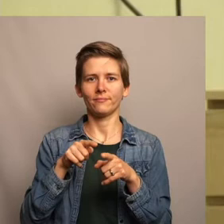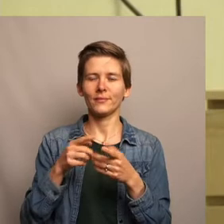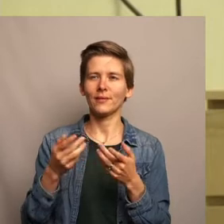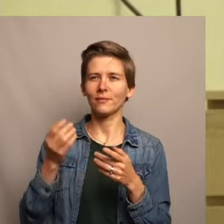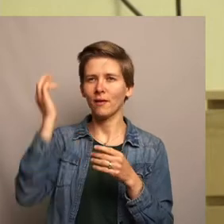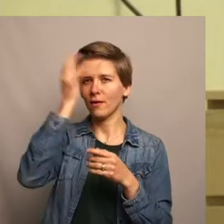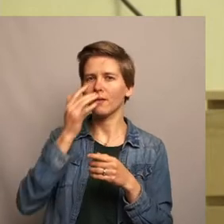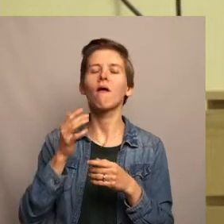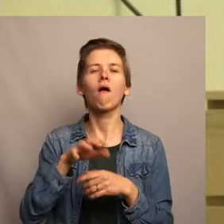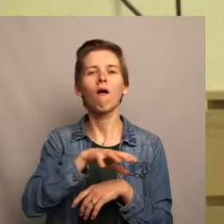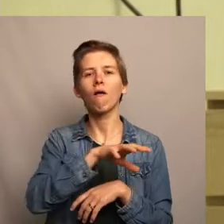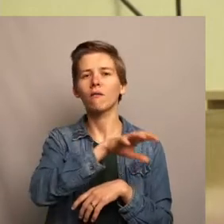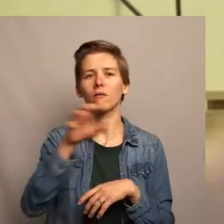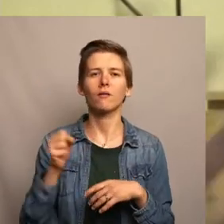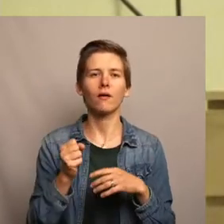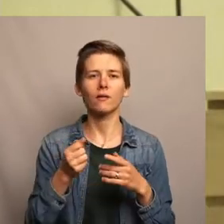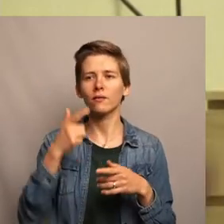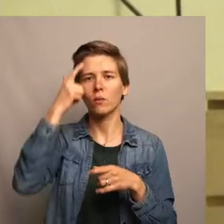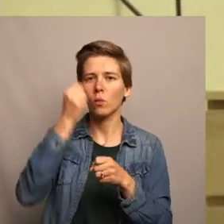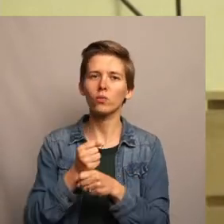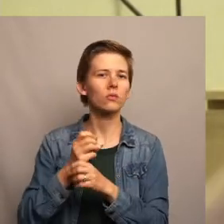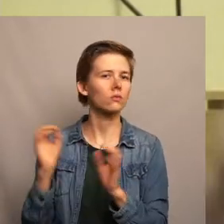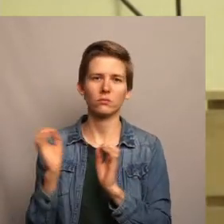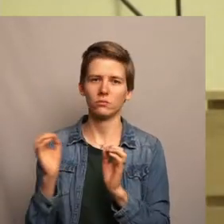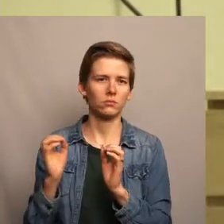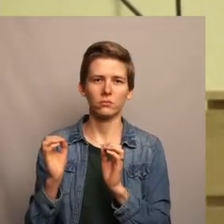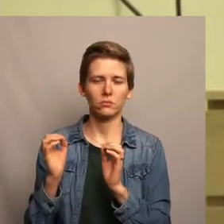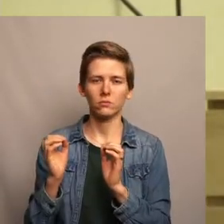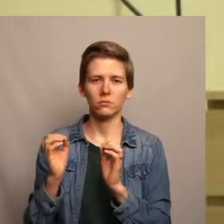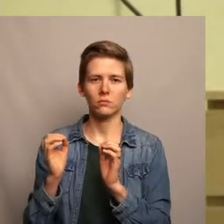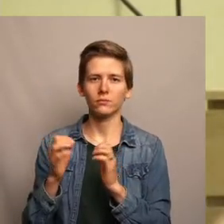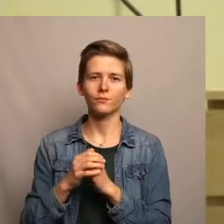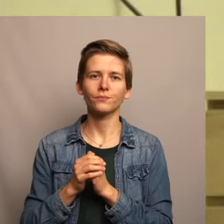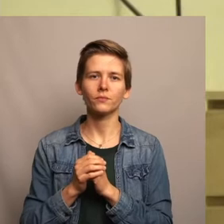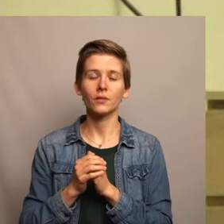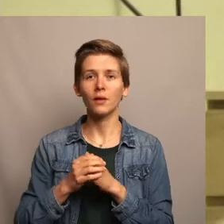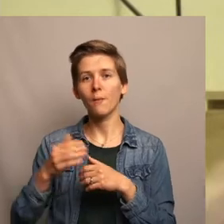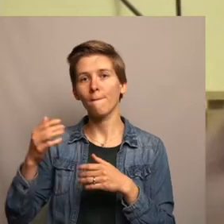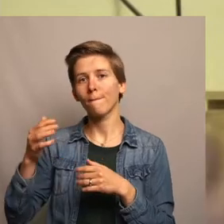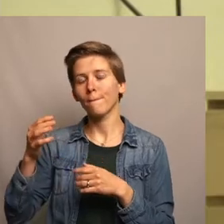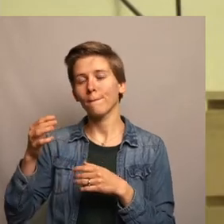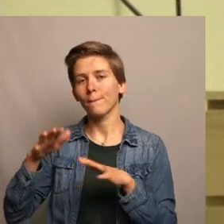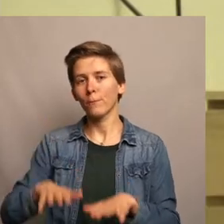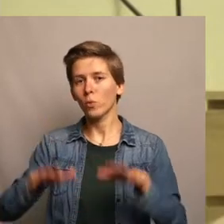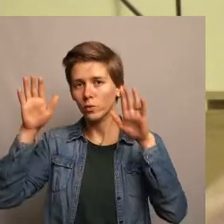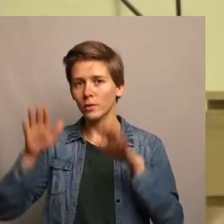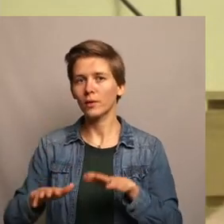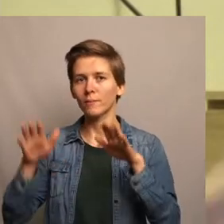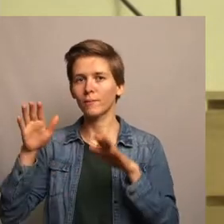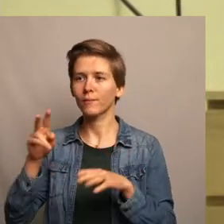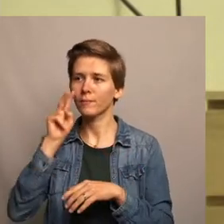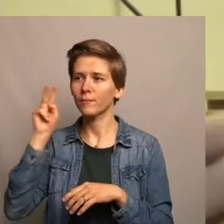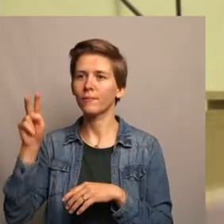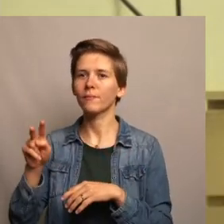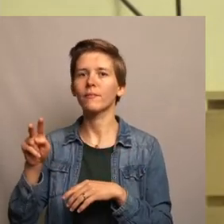thinking. And from these colonial and orientalist histories, Muslim is seen as a culture, as an identity that is yet